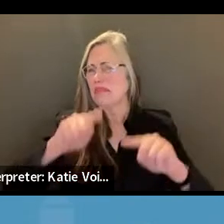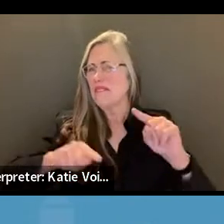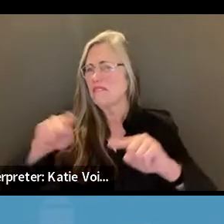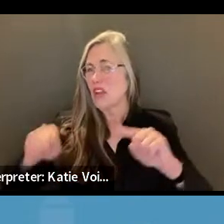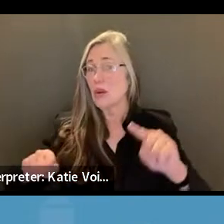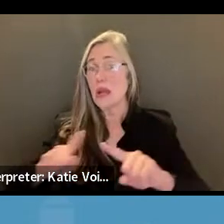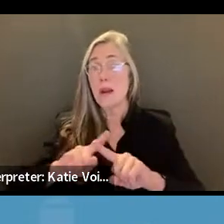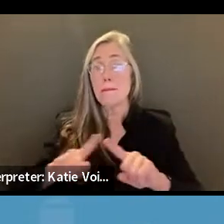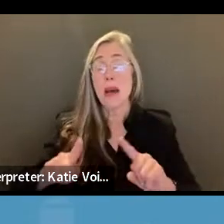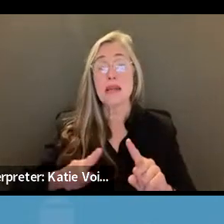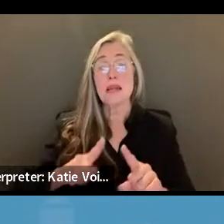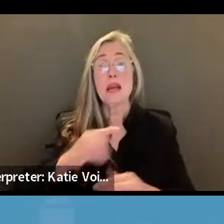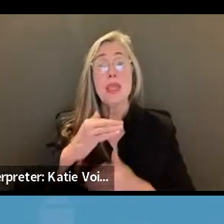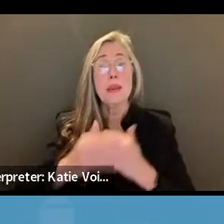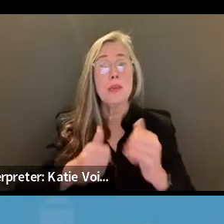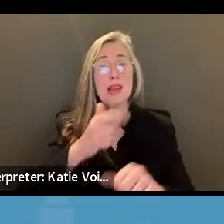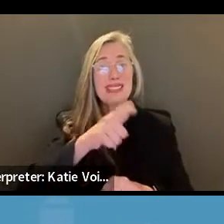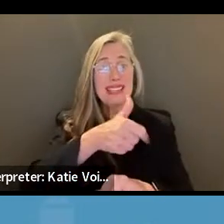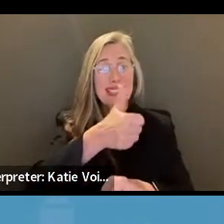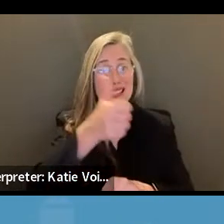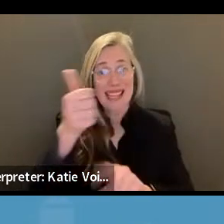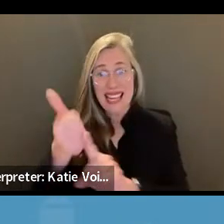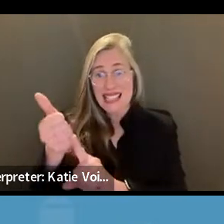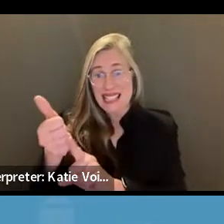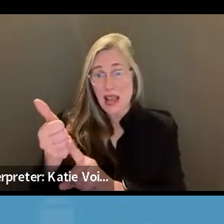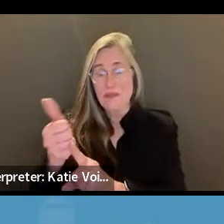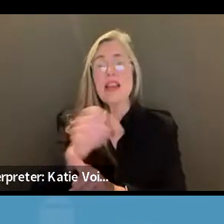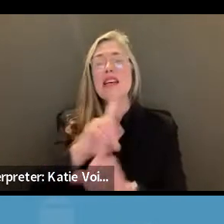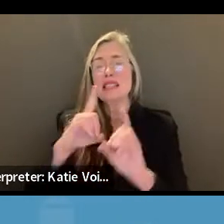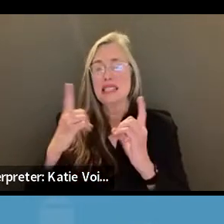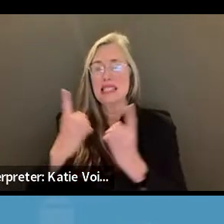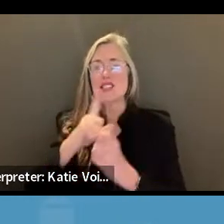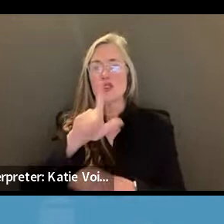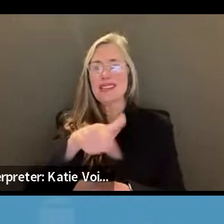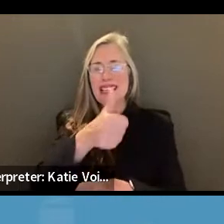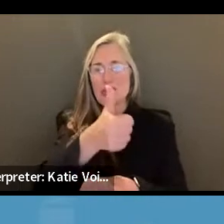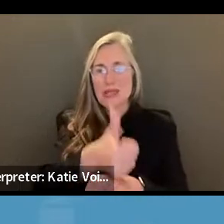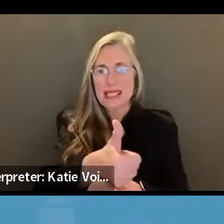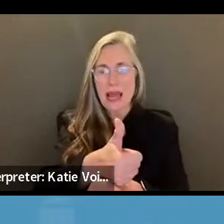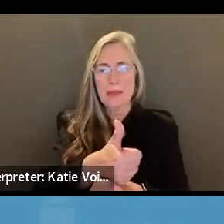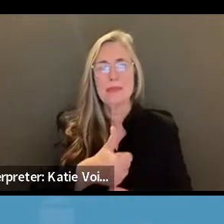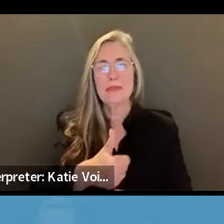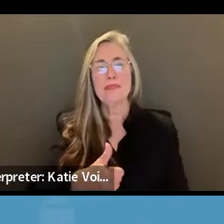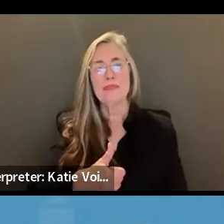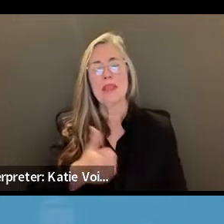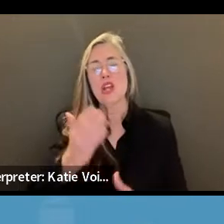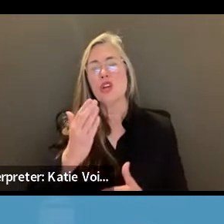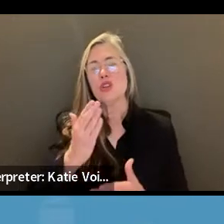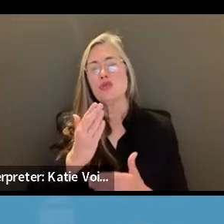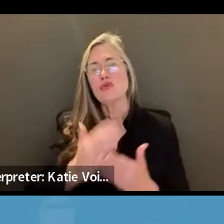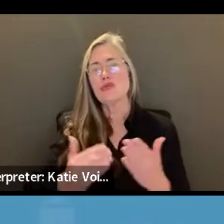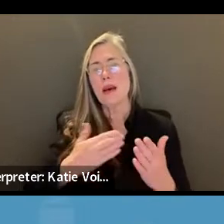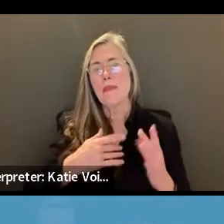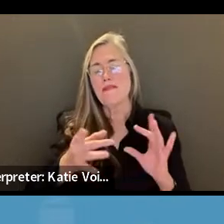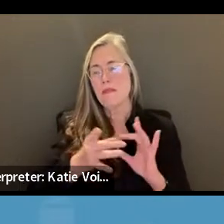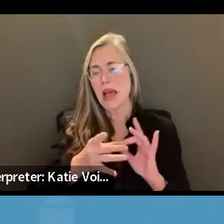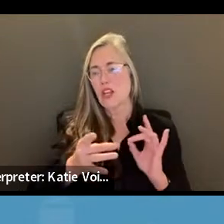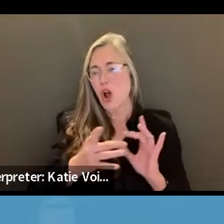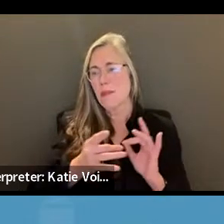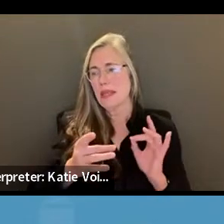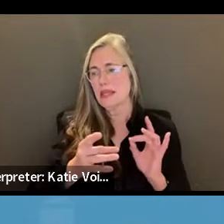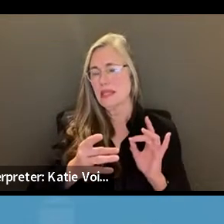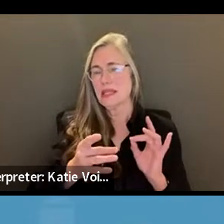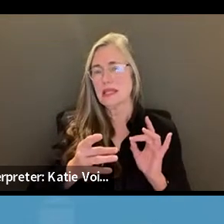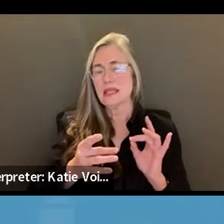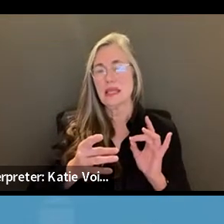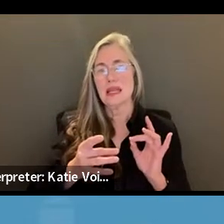think, set by the district. So I'll lead into some of my comments, and